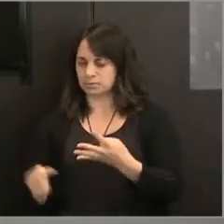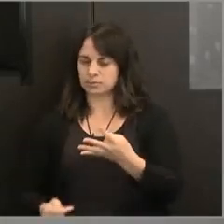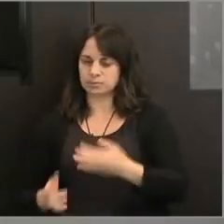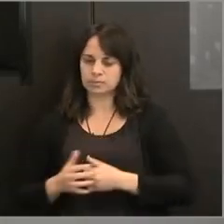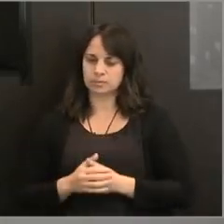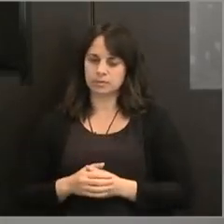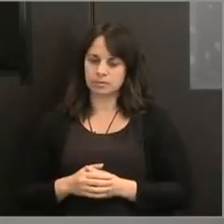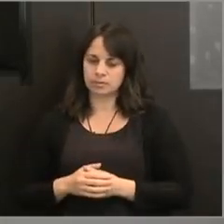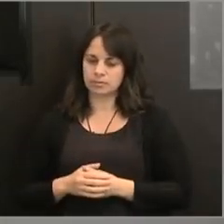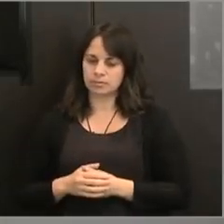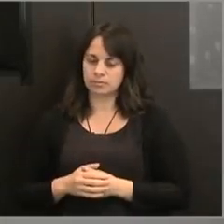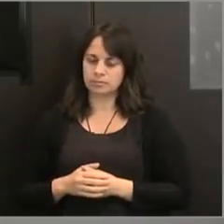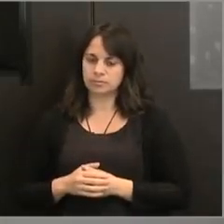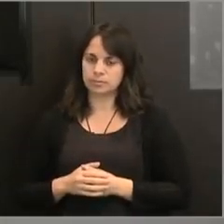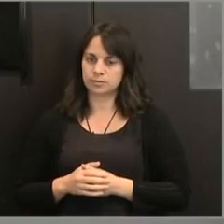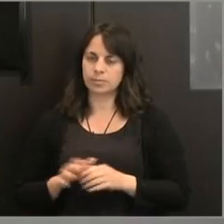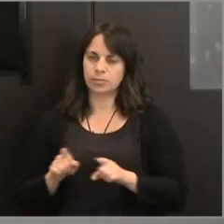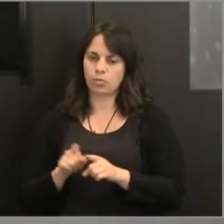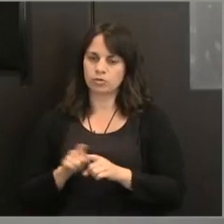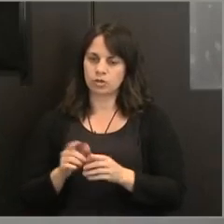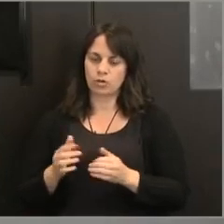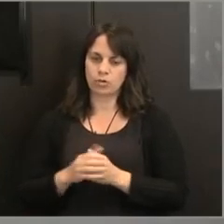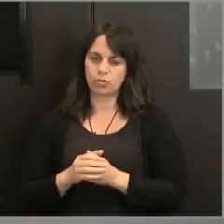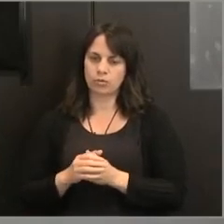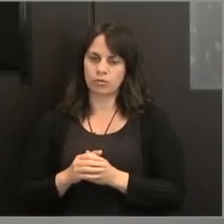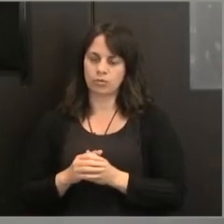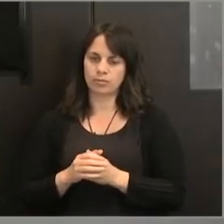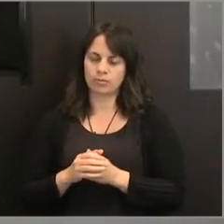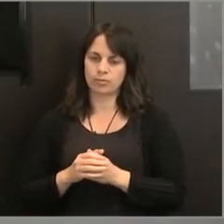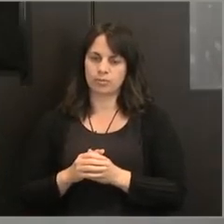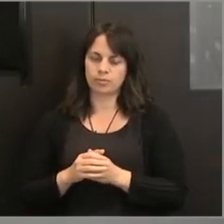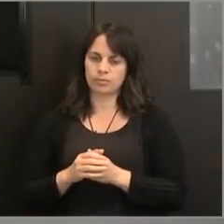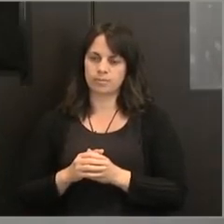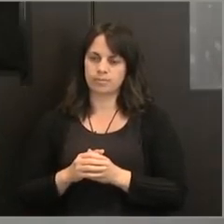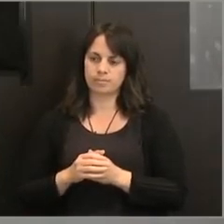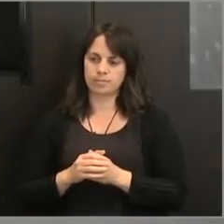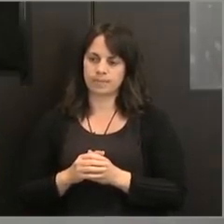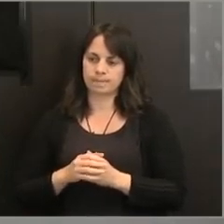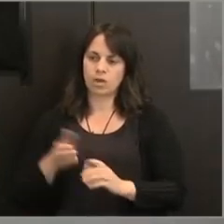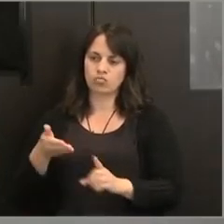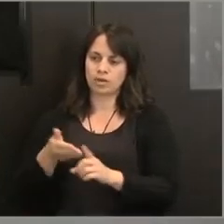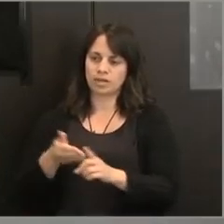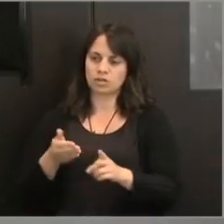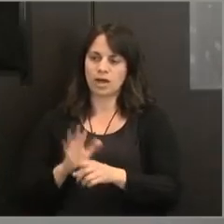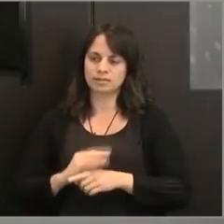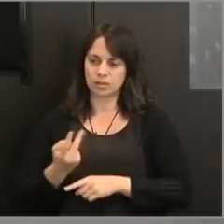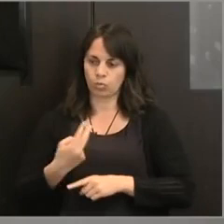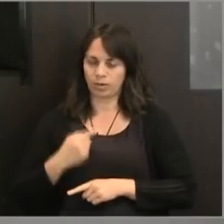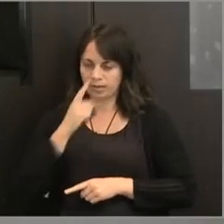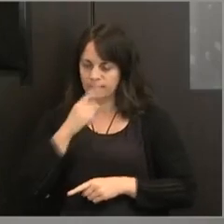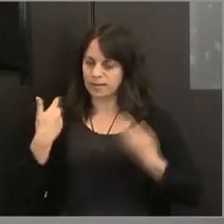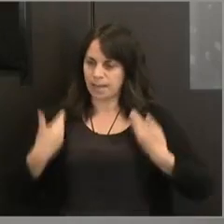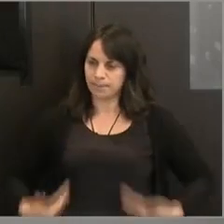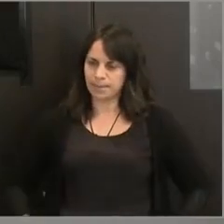to recover that full humanity, that peoplehood, if you like, of